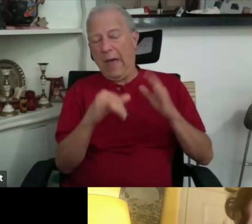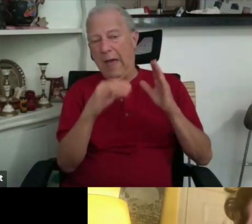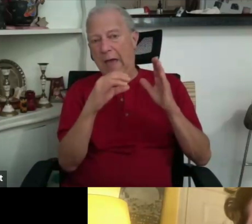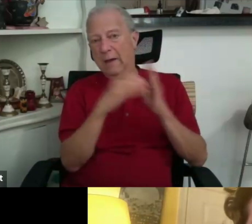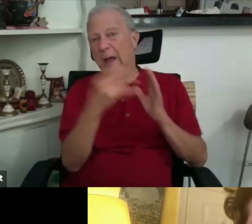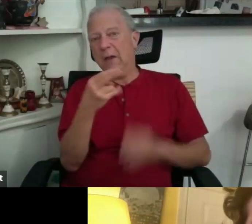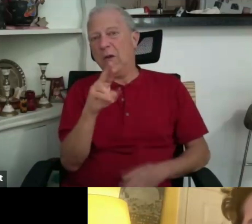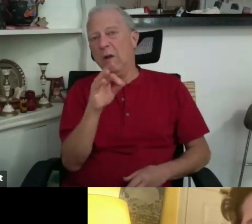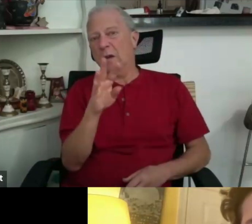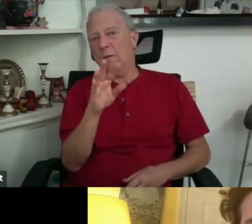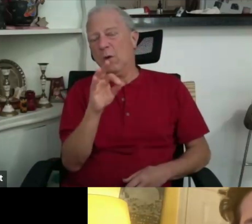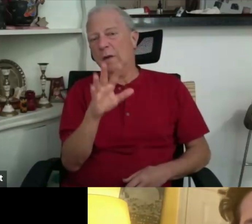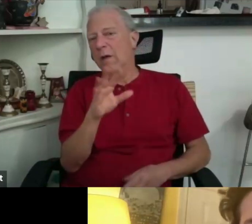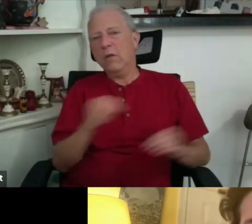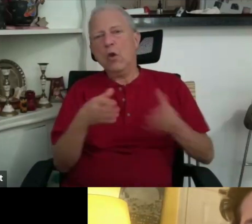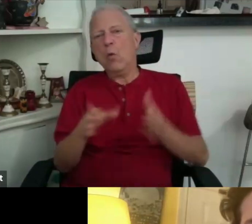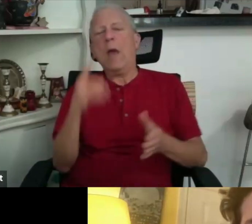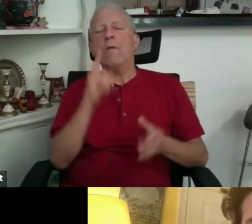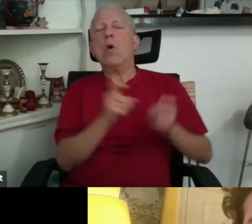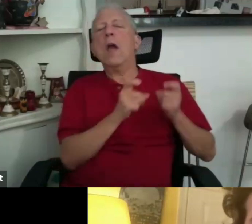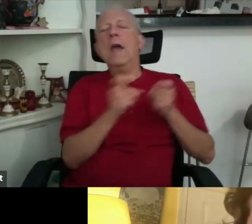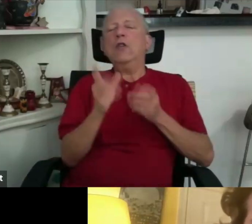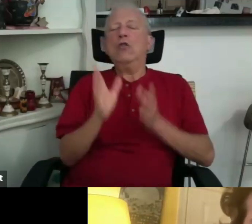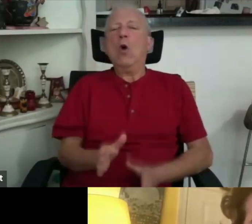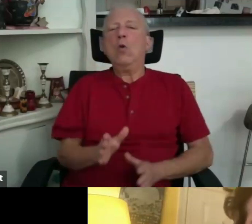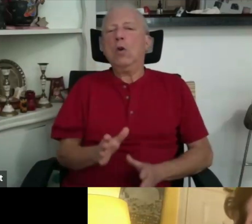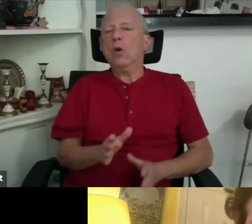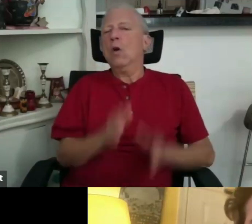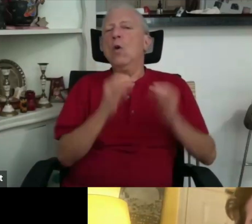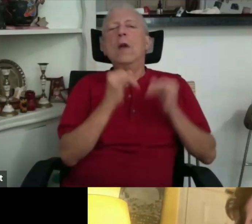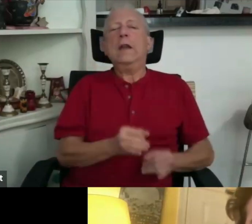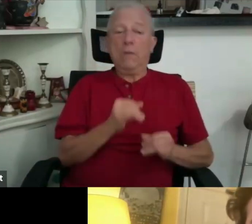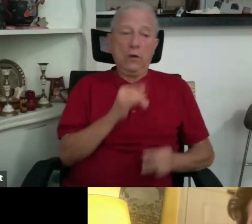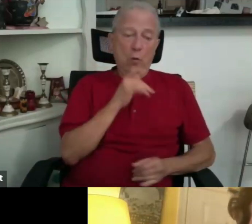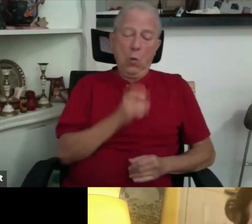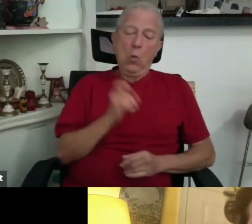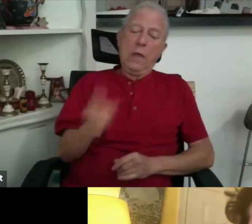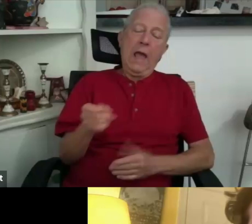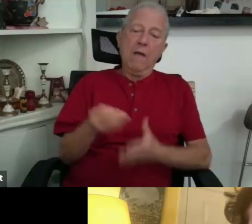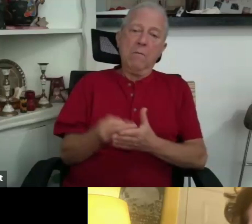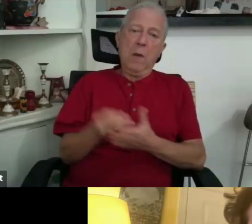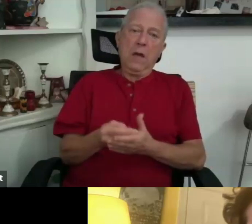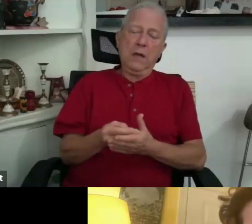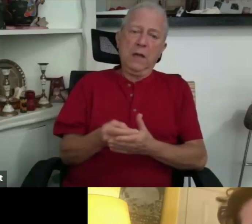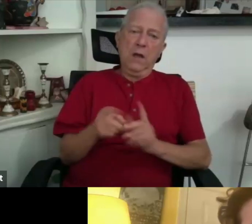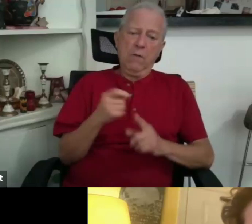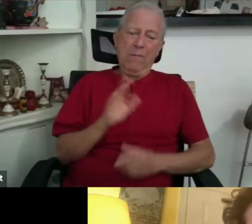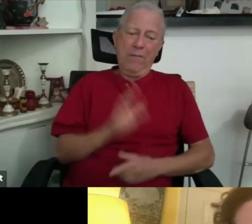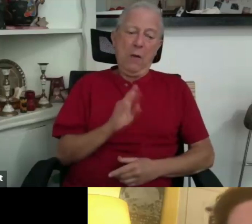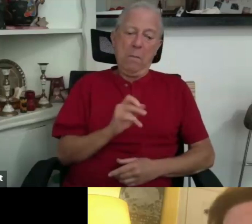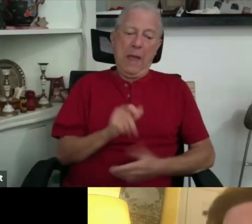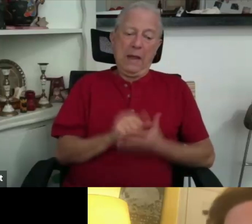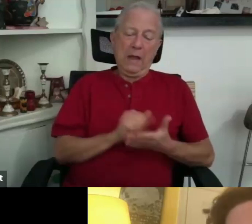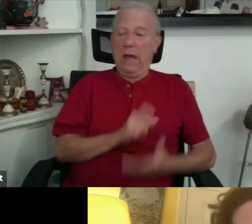HR 9495, for a donor, an individual who gave money from an individual bank account to